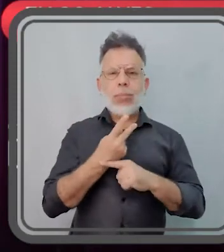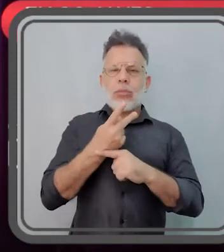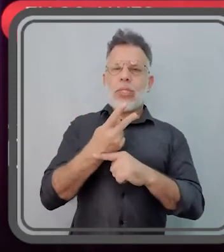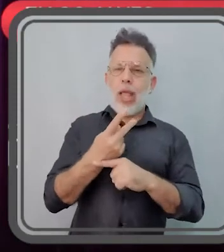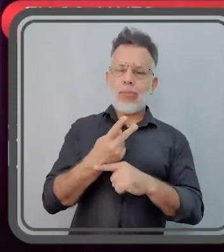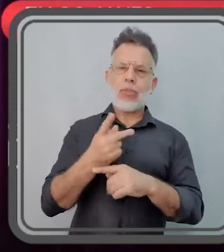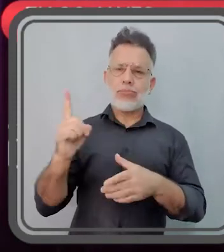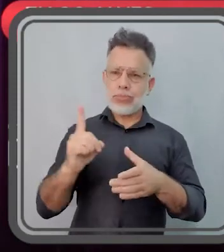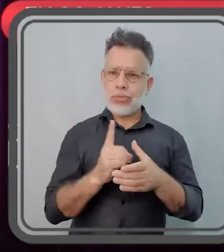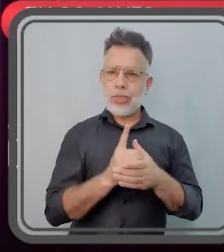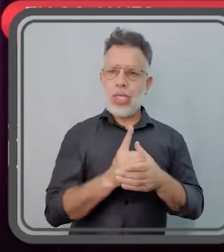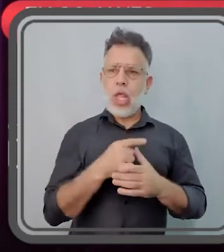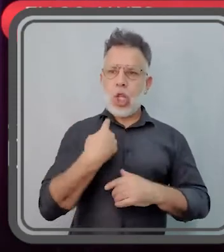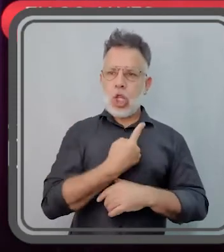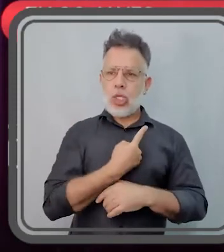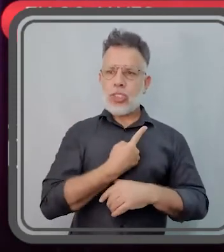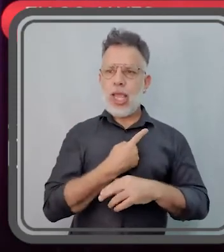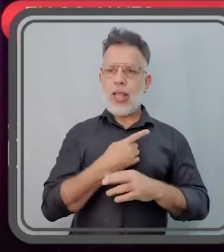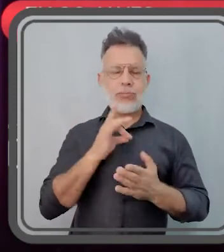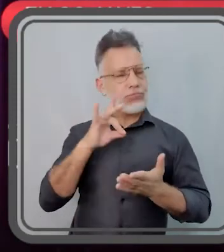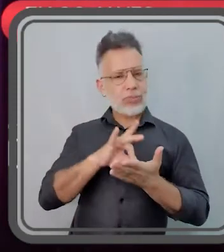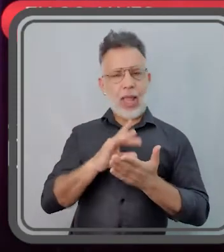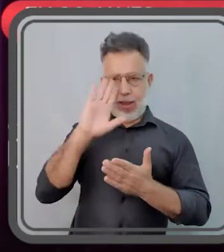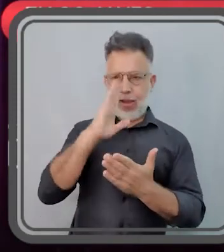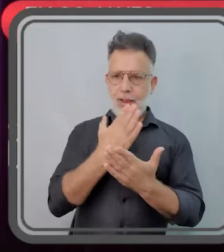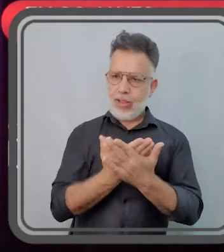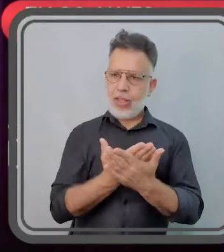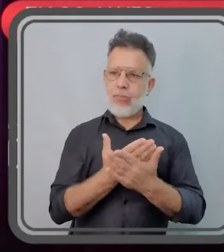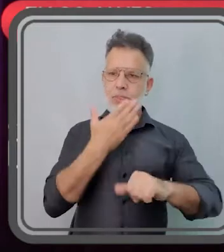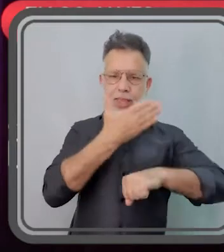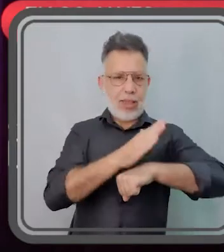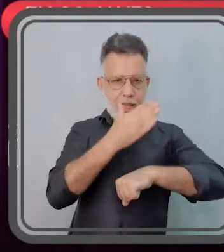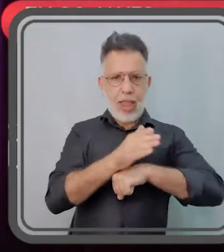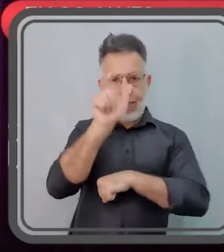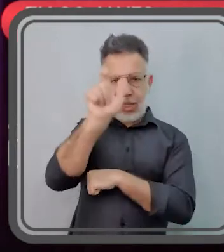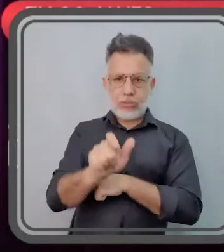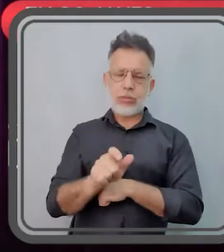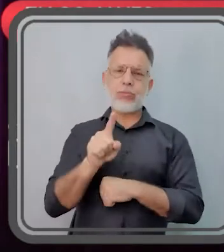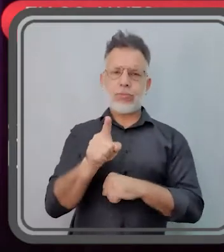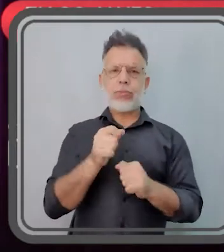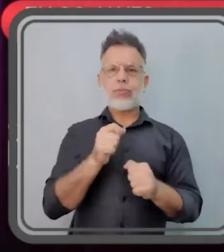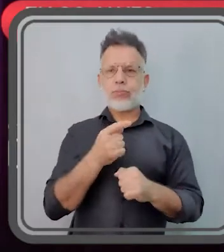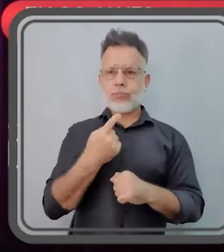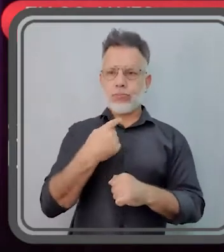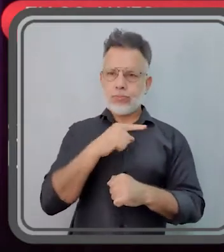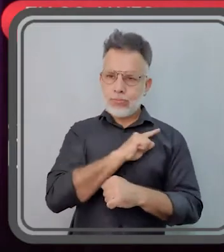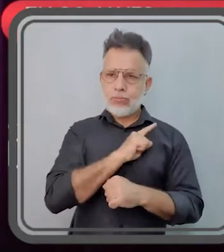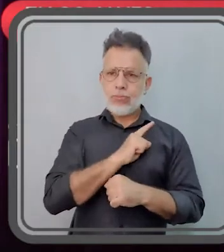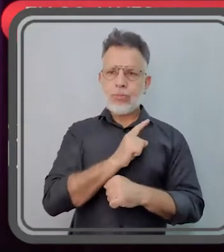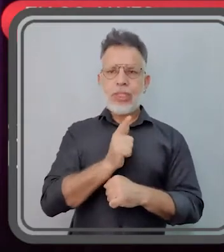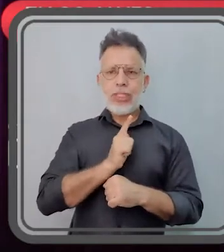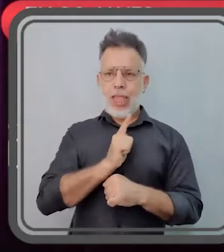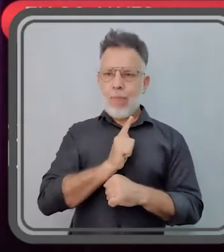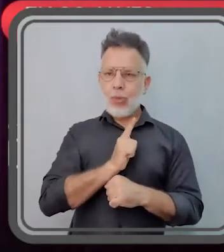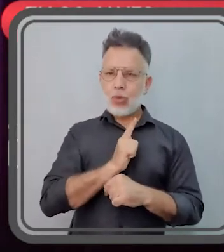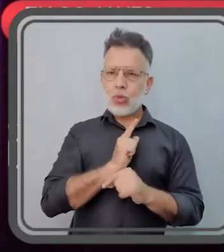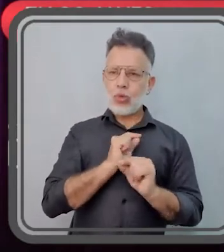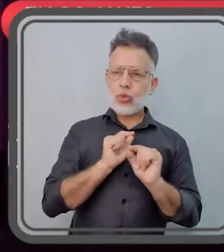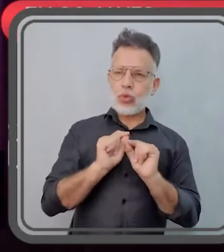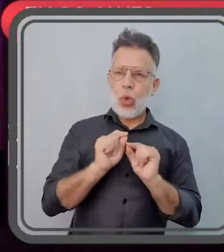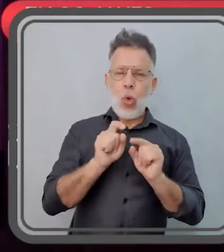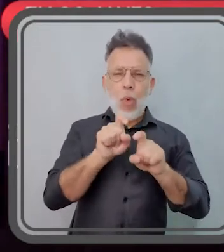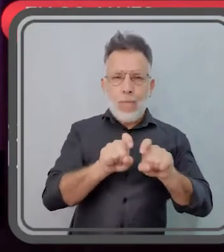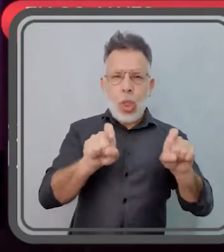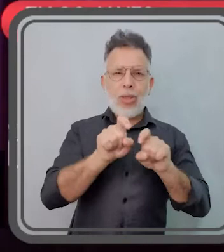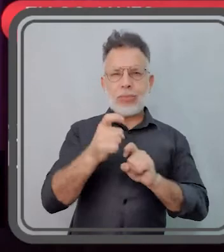today. So we actually believe in training personnel. So I mentioned about the interns program that we